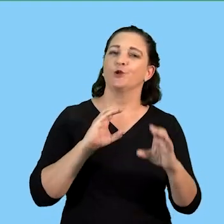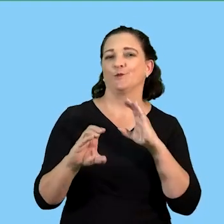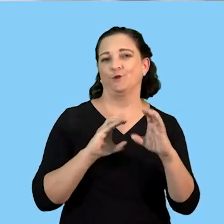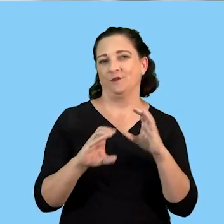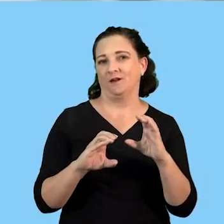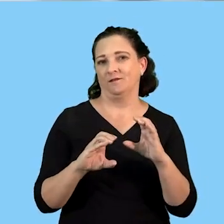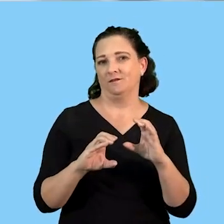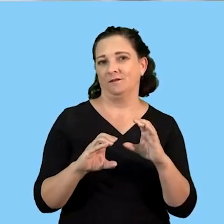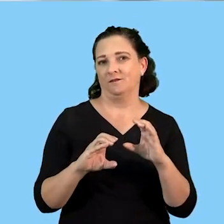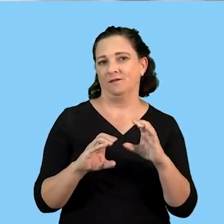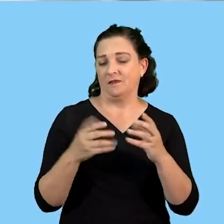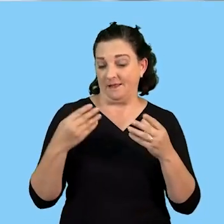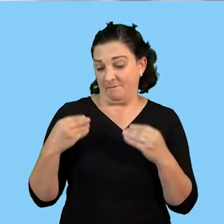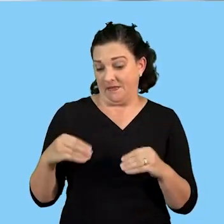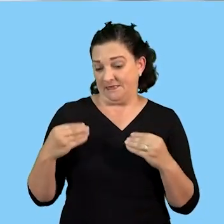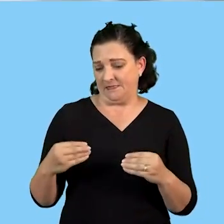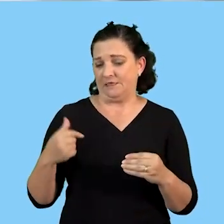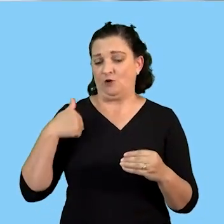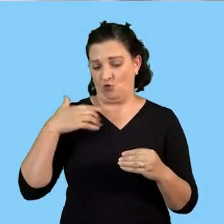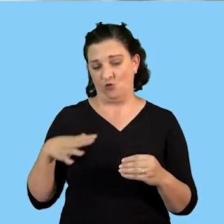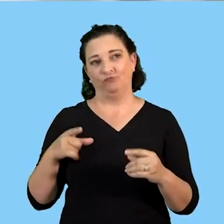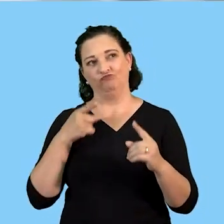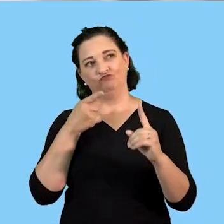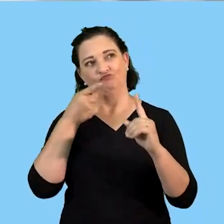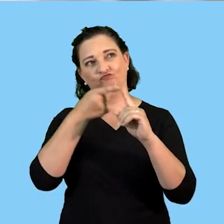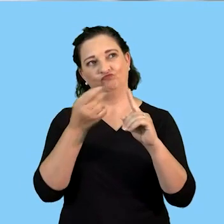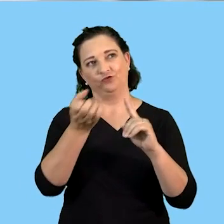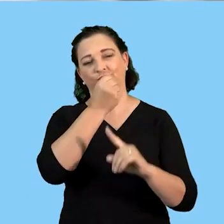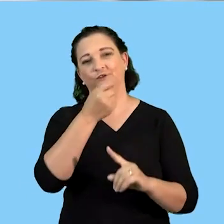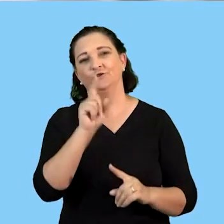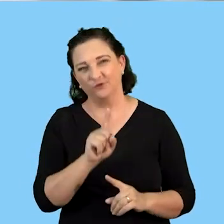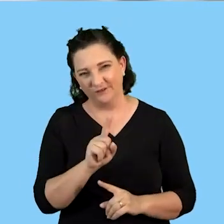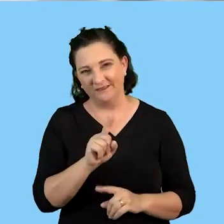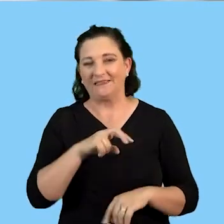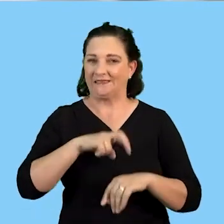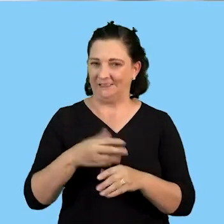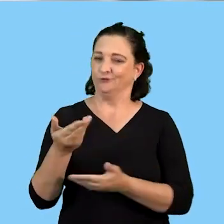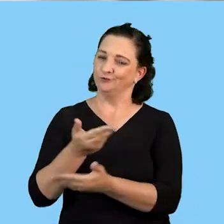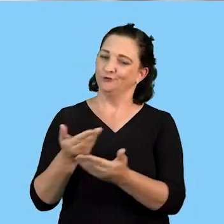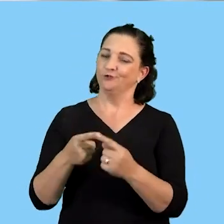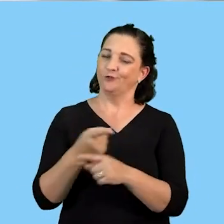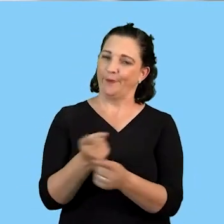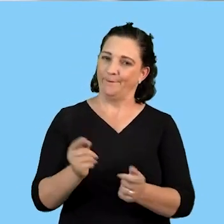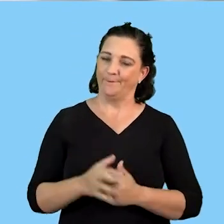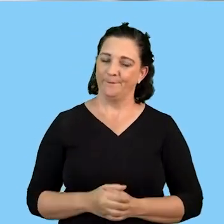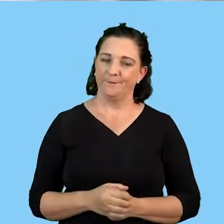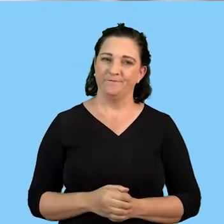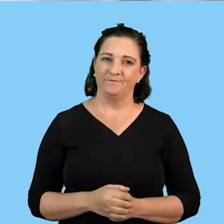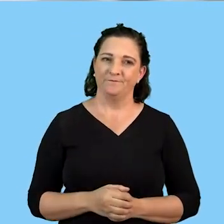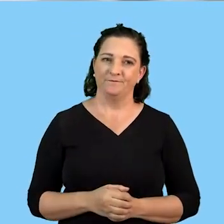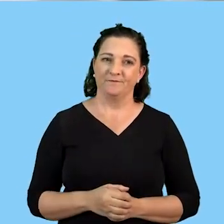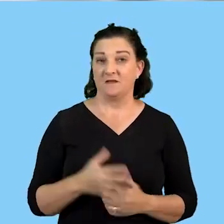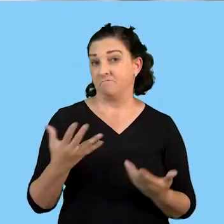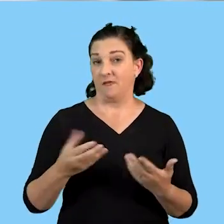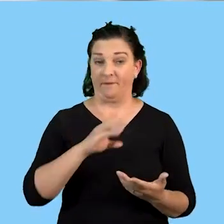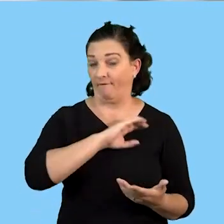plan is for us to communicate our intentions. What is it that we are aiming to achieve with this particular business that